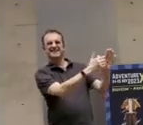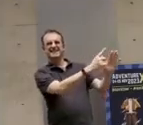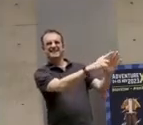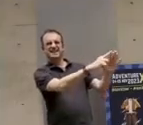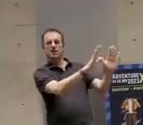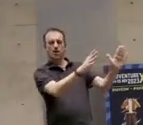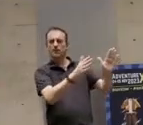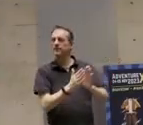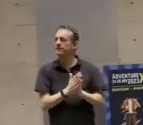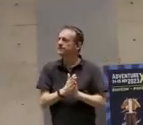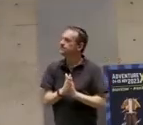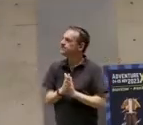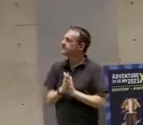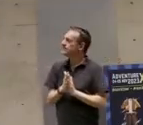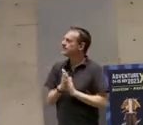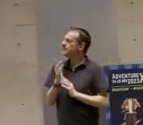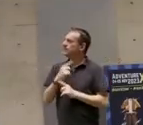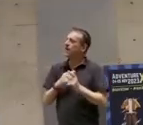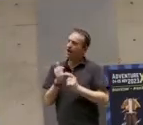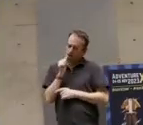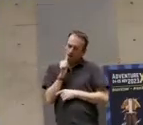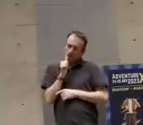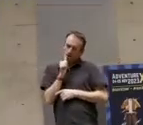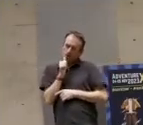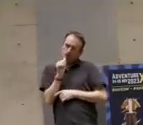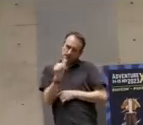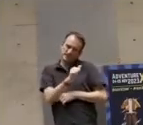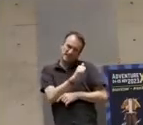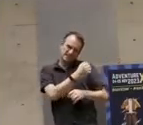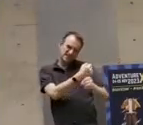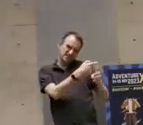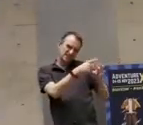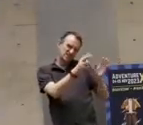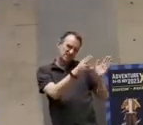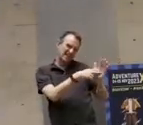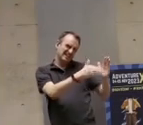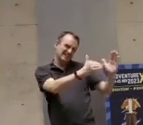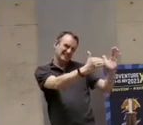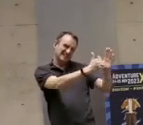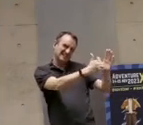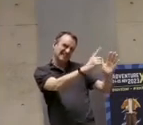point out that I knew that really it's meant to be Gen Z, and I'm just being difficult here.